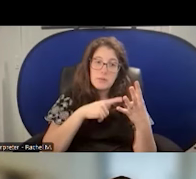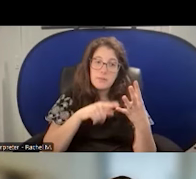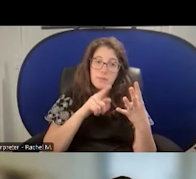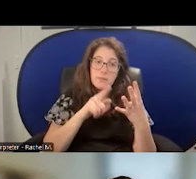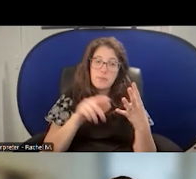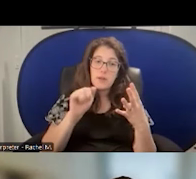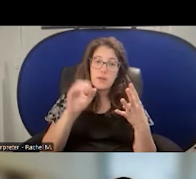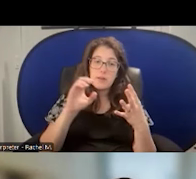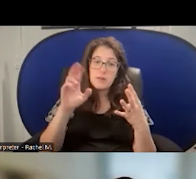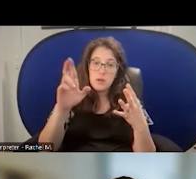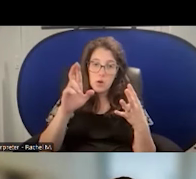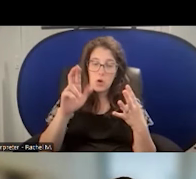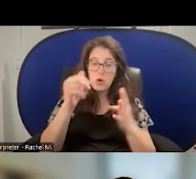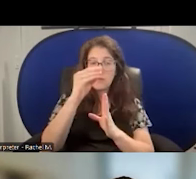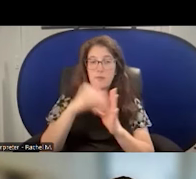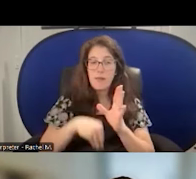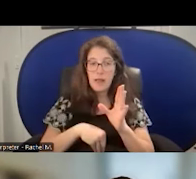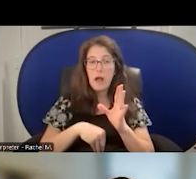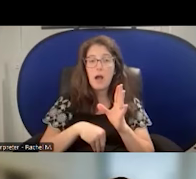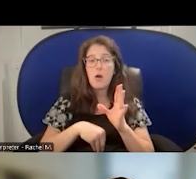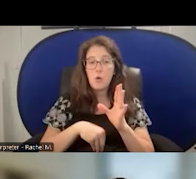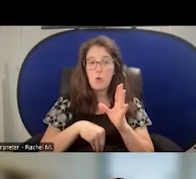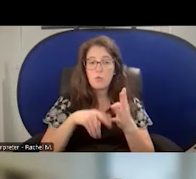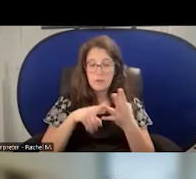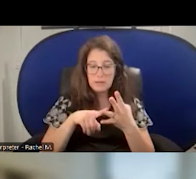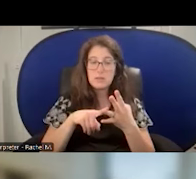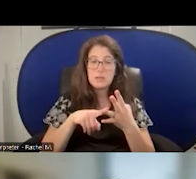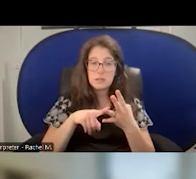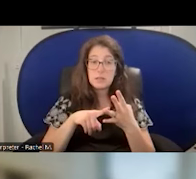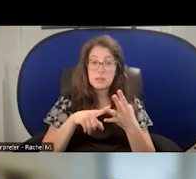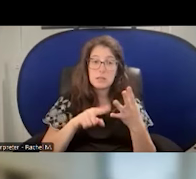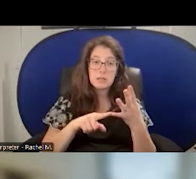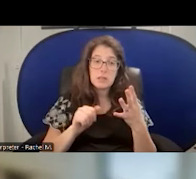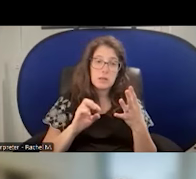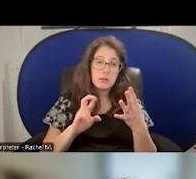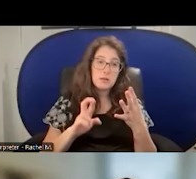by the organizations that govern these standards.